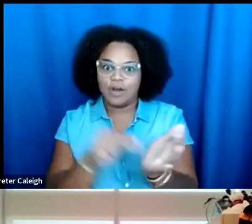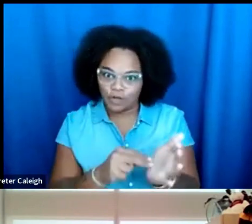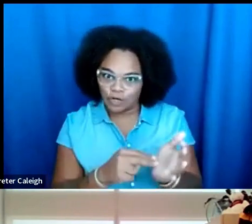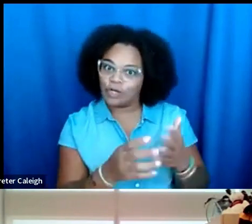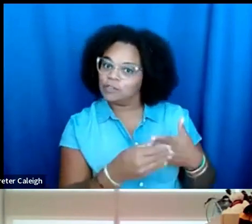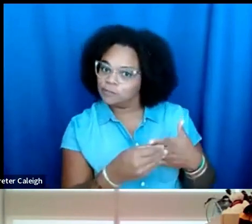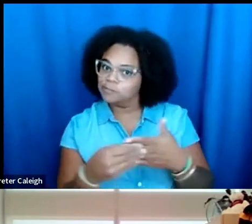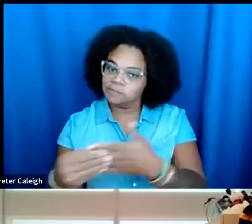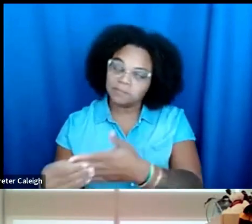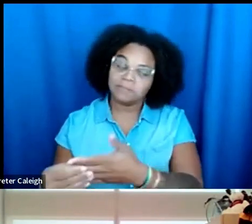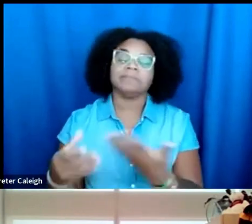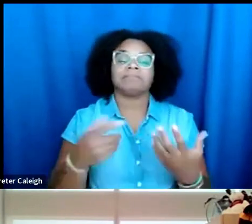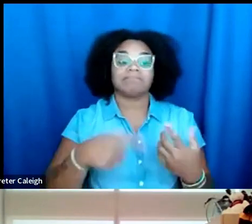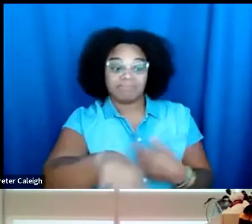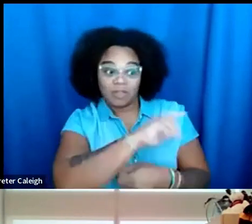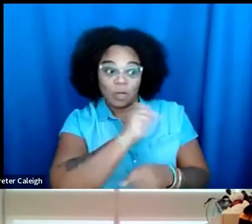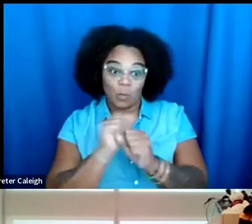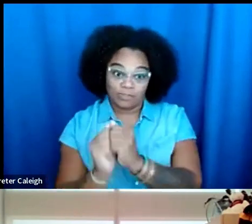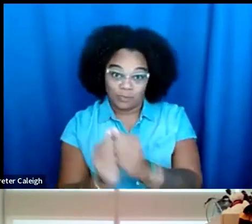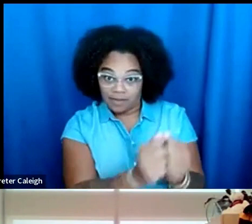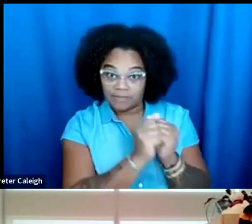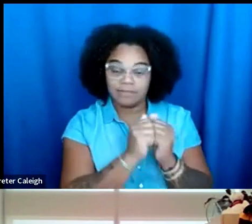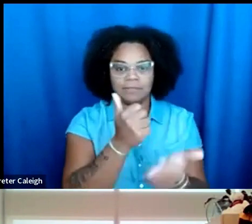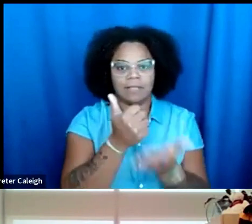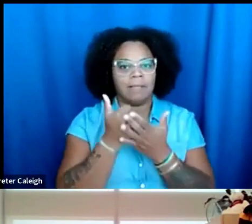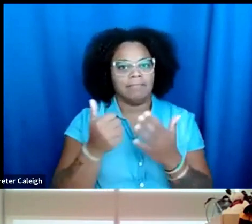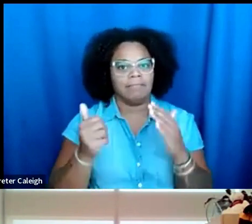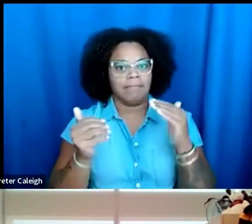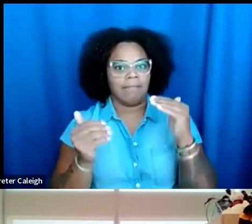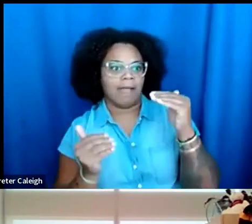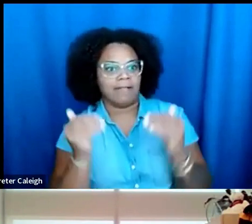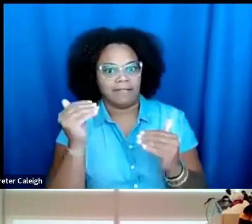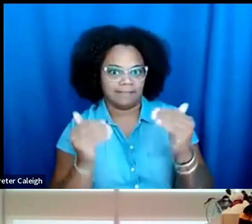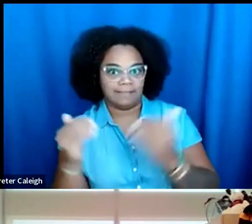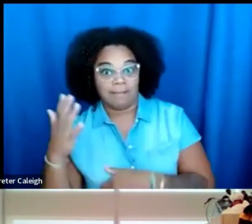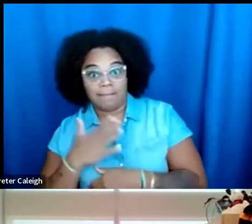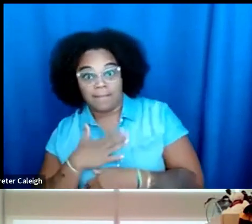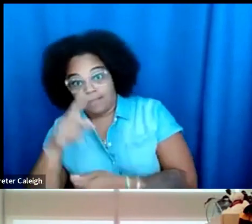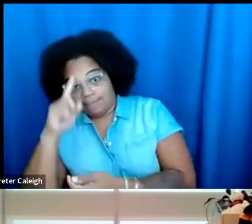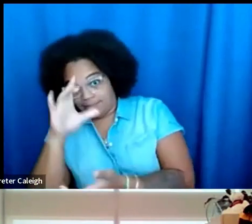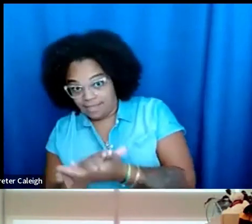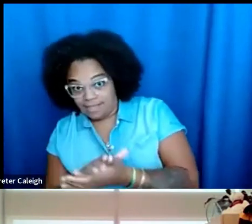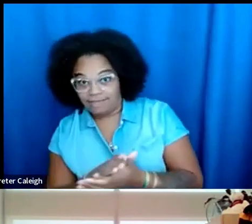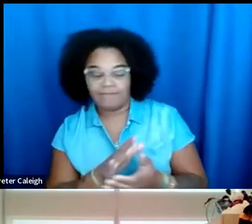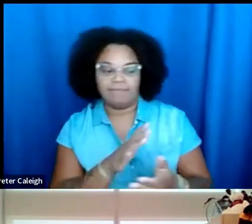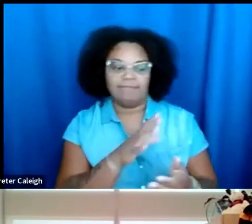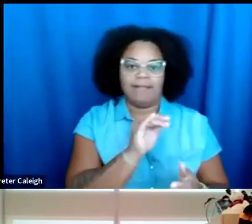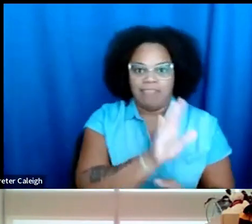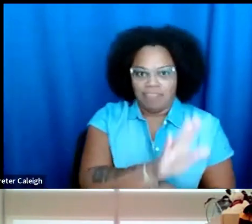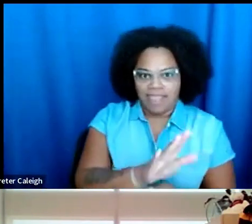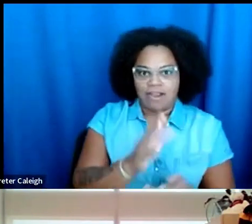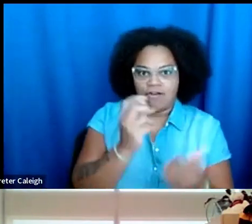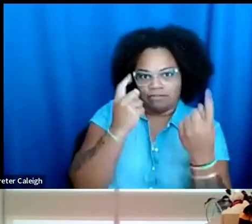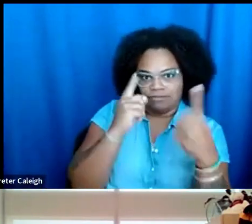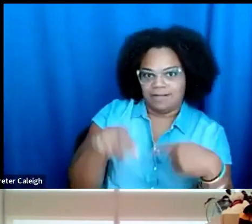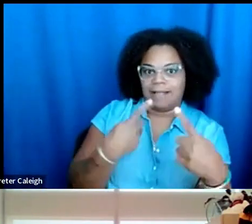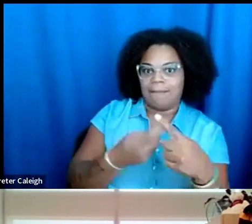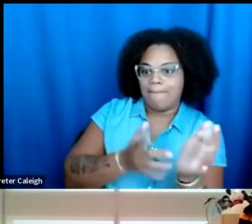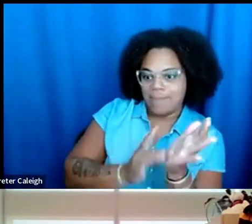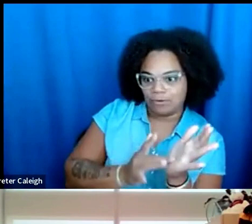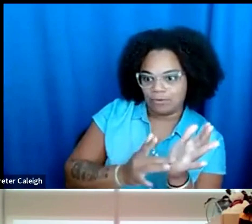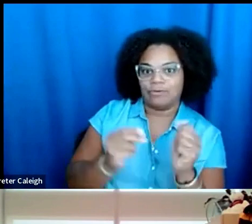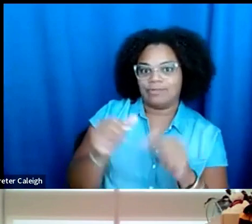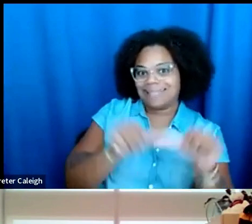and to try to balance that with their understanding of the medical side of things and the scientific side of things,